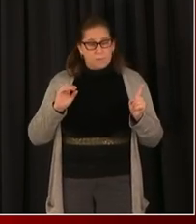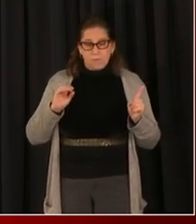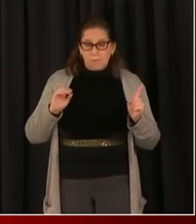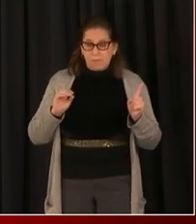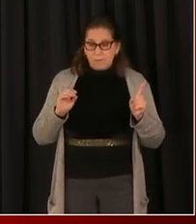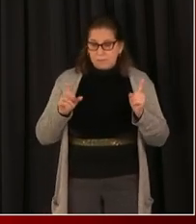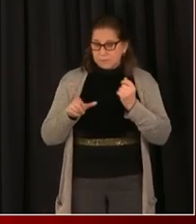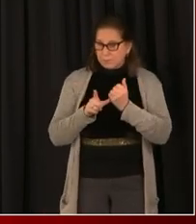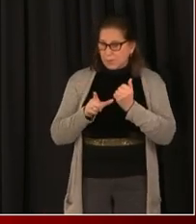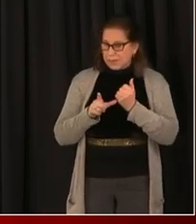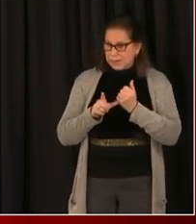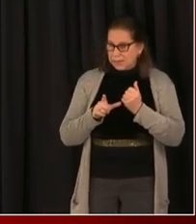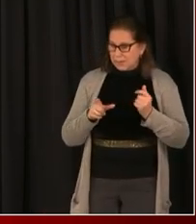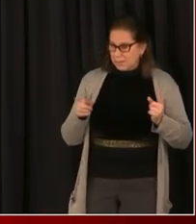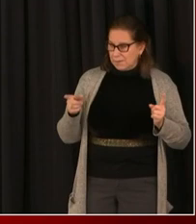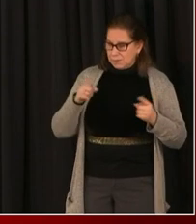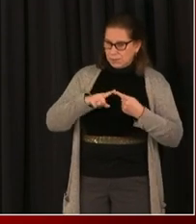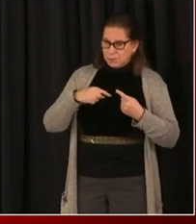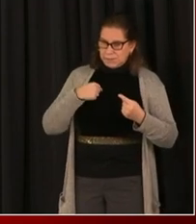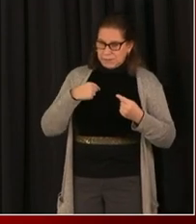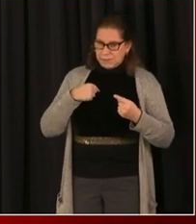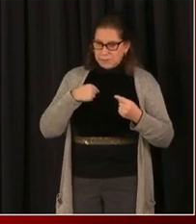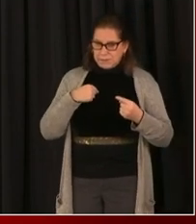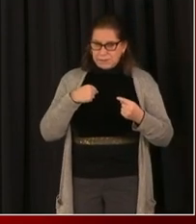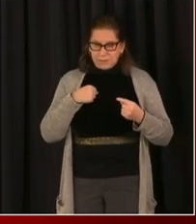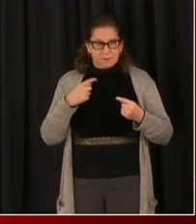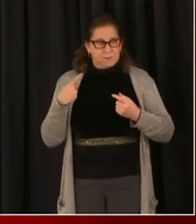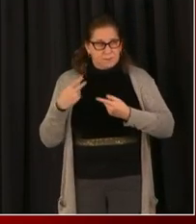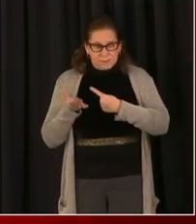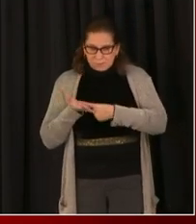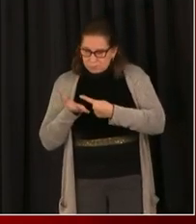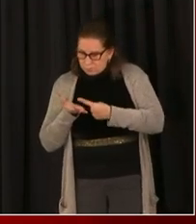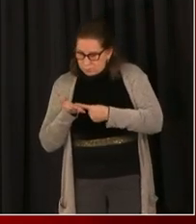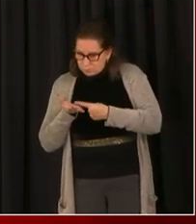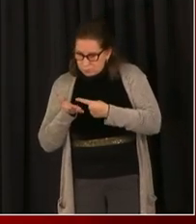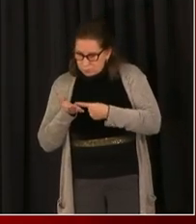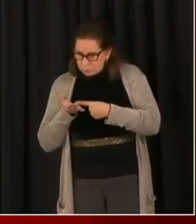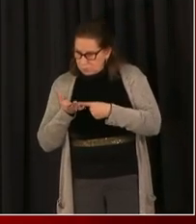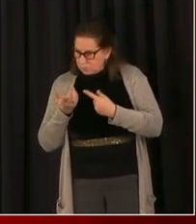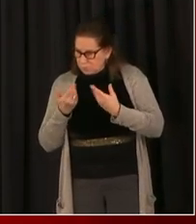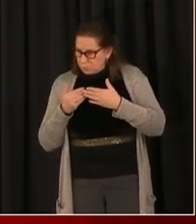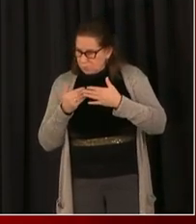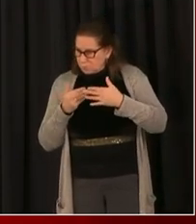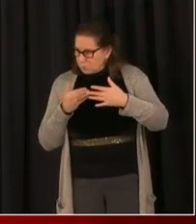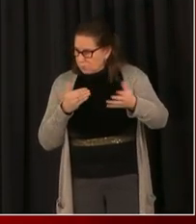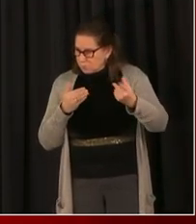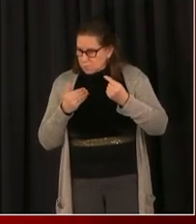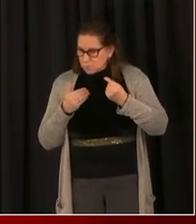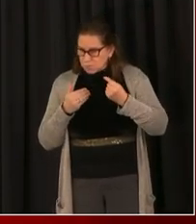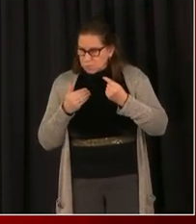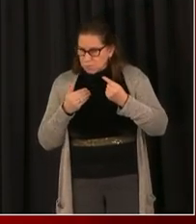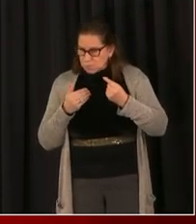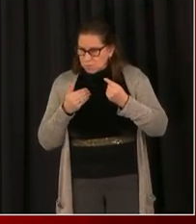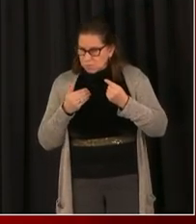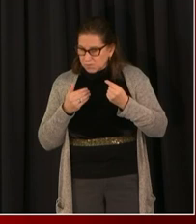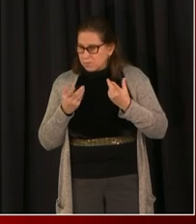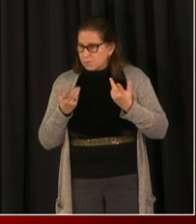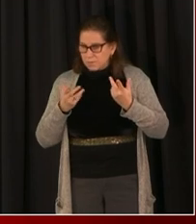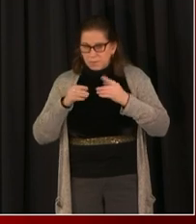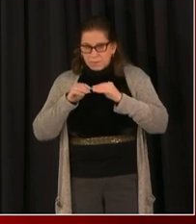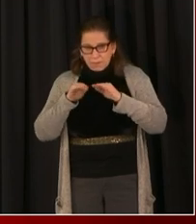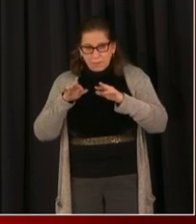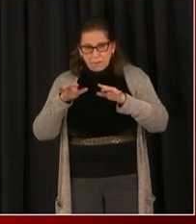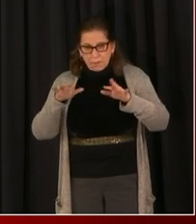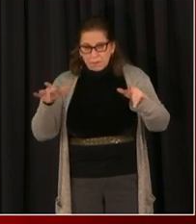with DC Health as well. It would be much easier for us as the health department to advise the mayor to move us to a